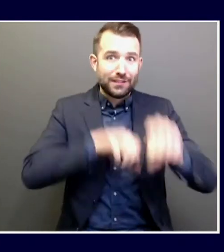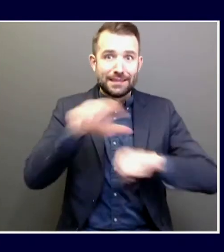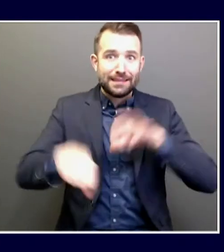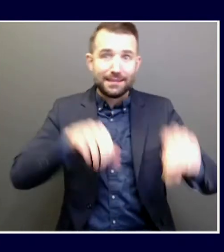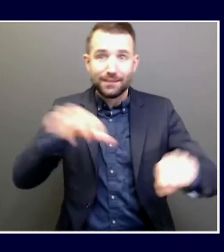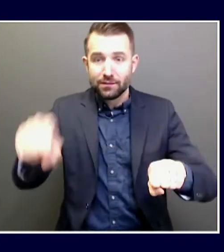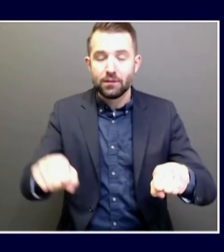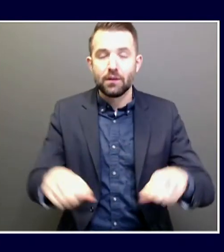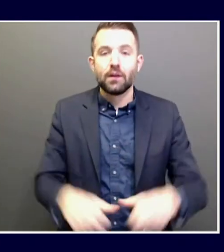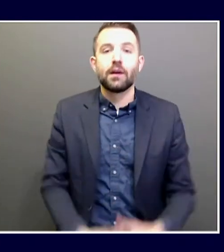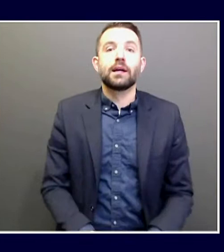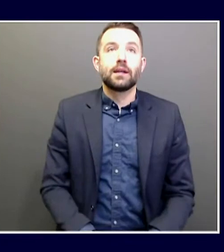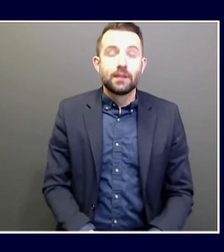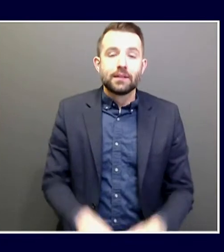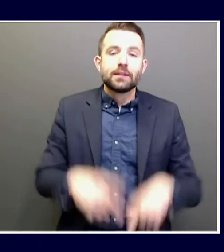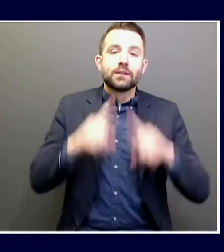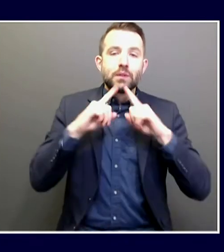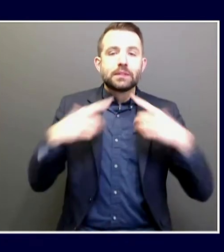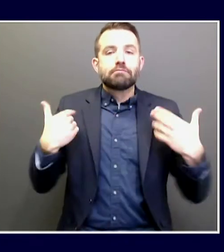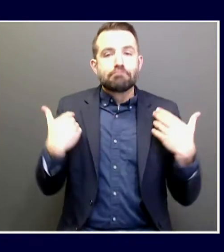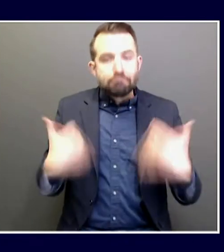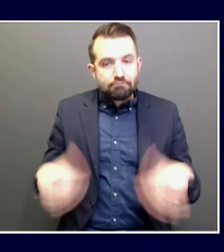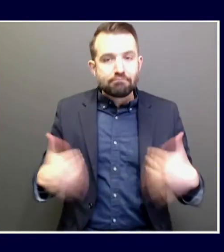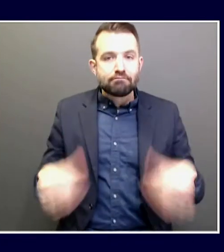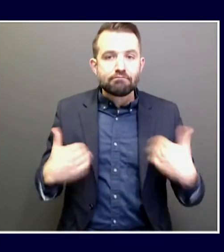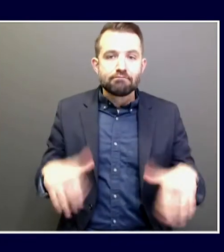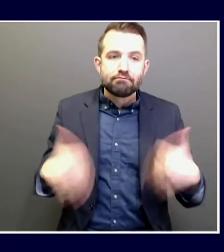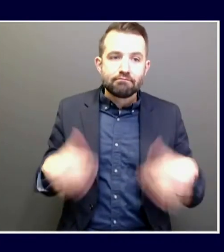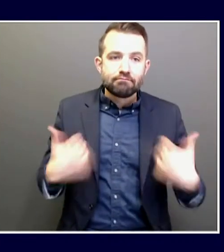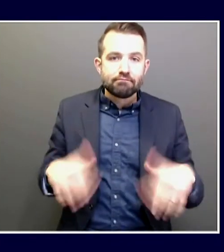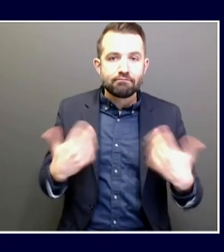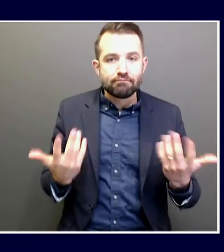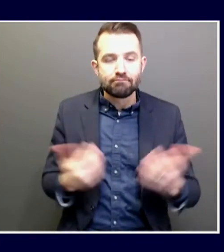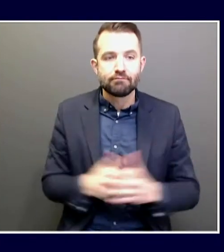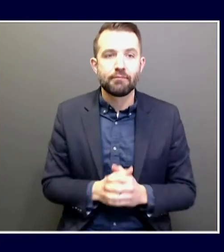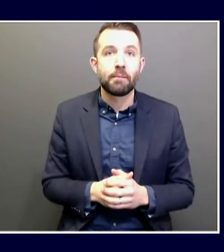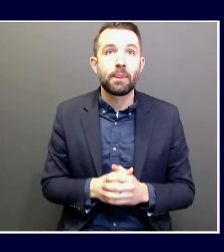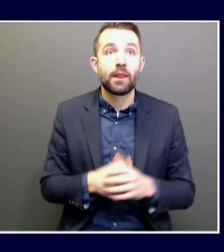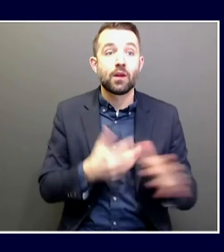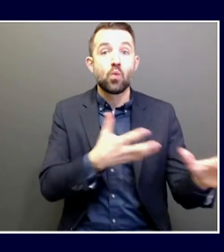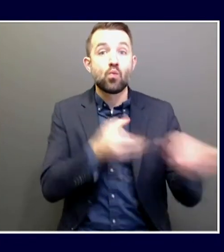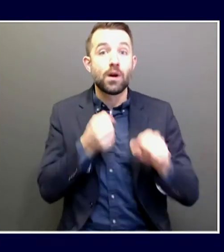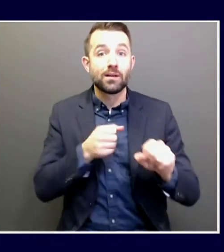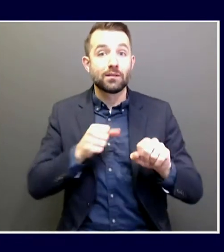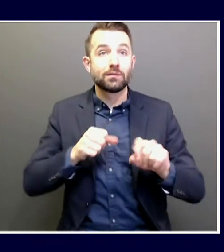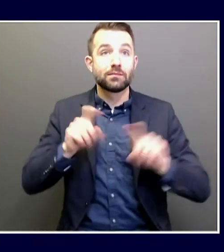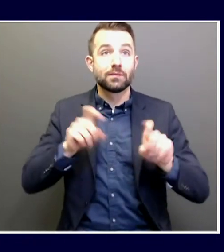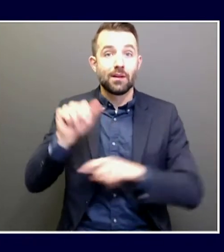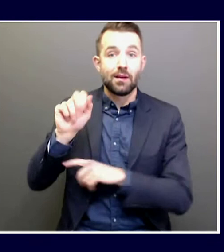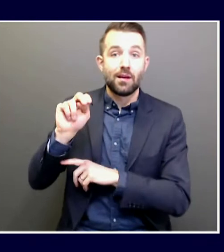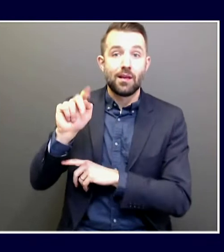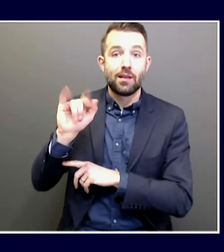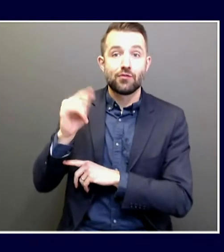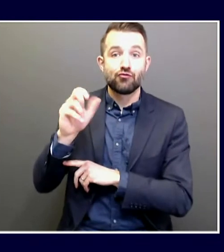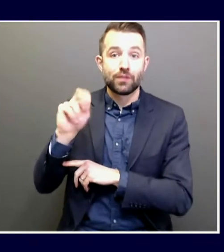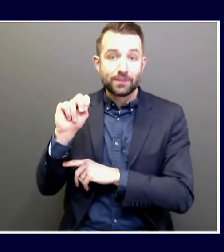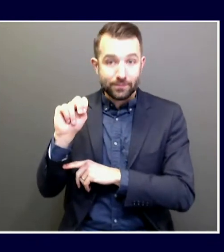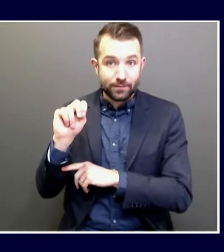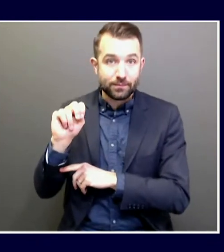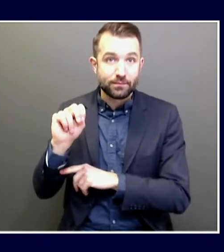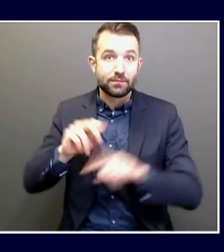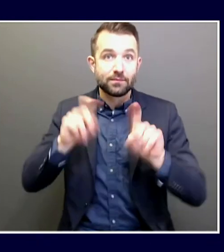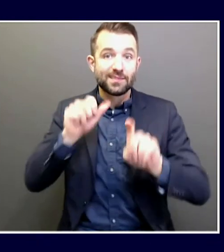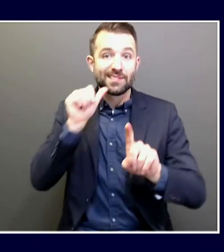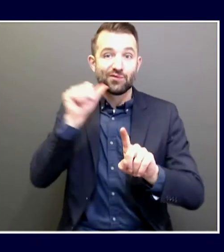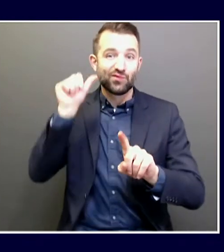CDC throughout the pandemic. Similarly, for antigen tests that are reported. Just yesterday, we hit a high mark